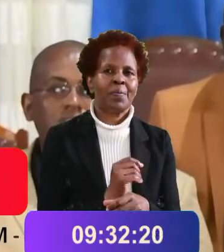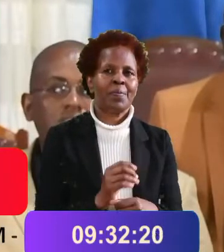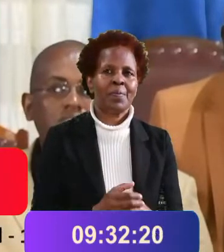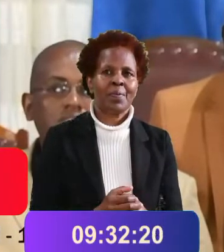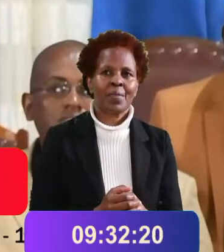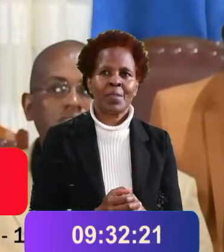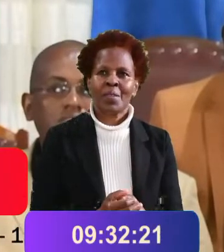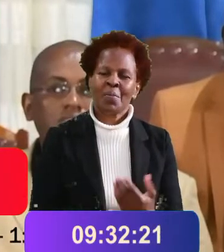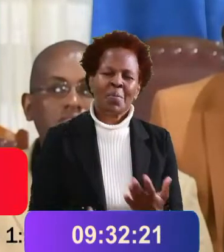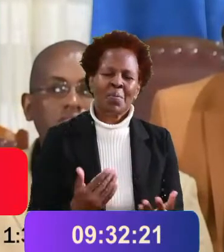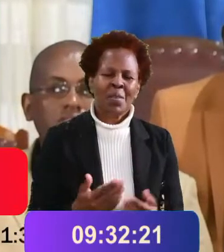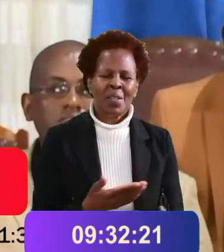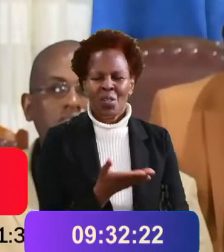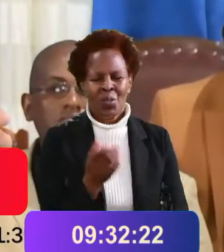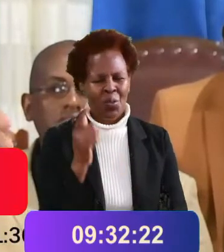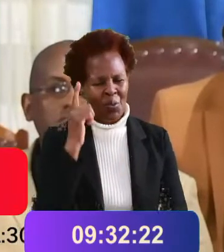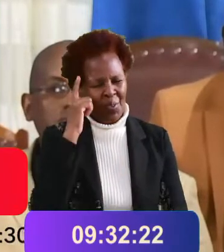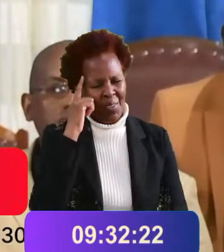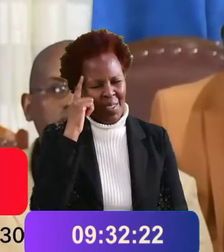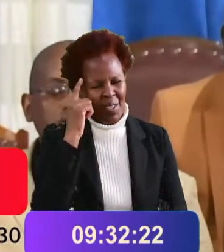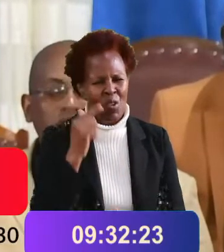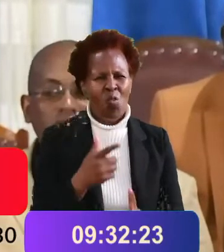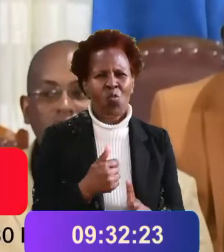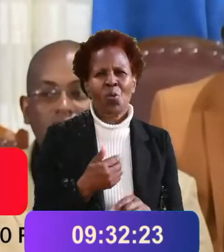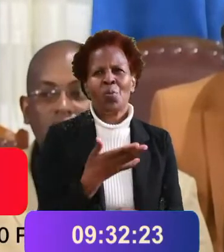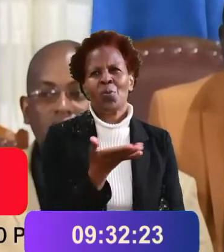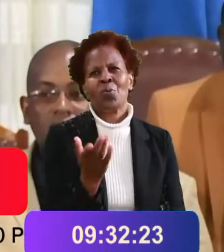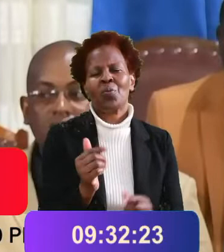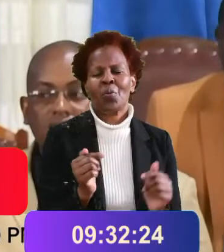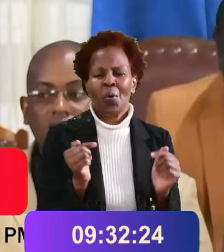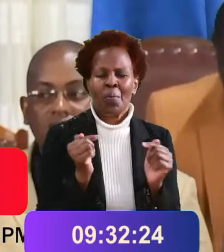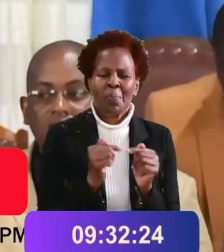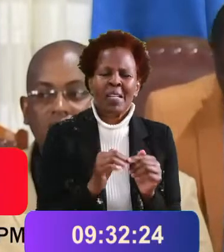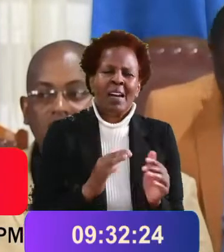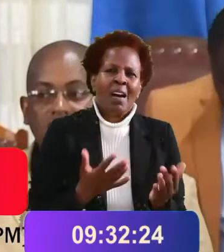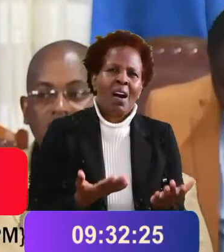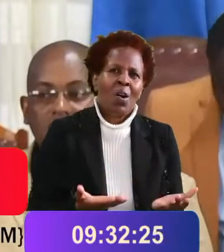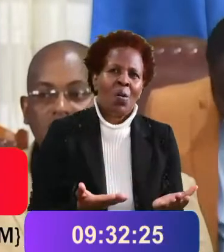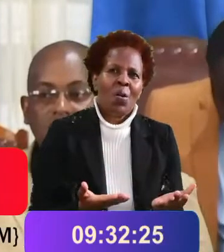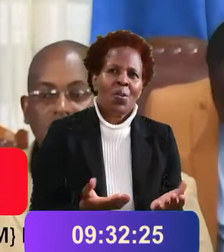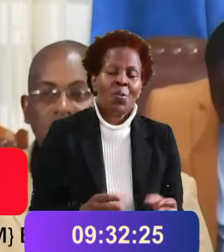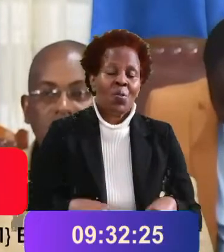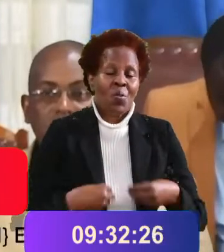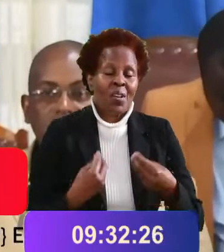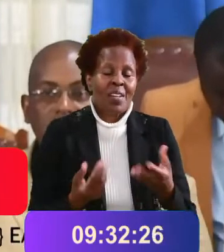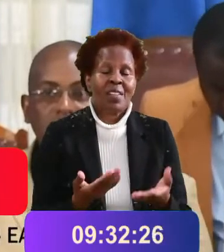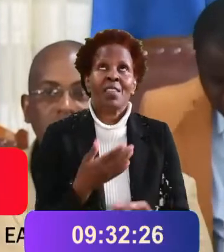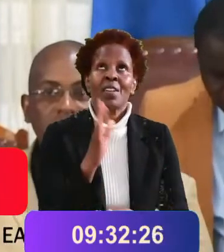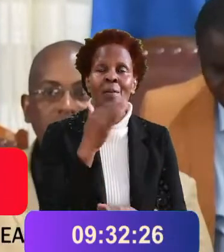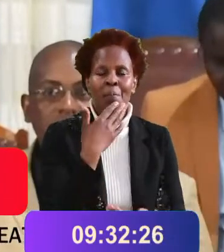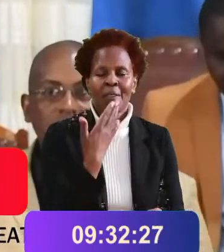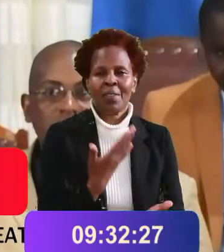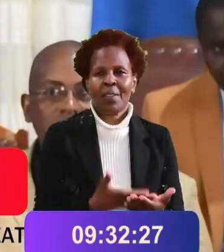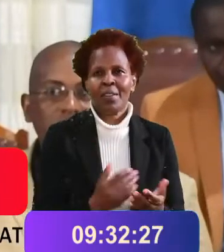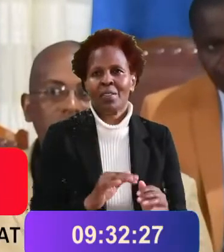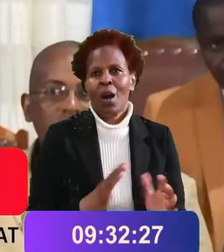And maybe you're wondering, from a place of pain, how can I give God thanks?